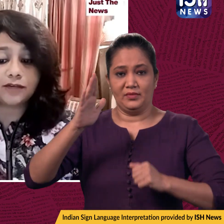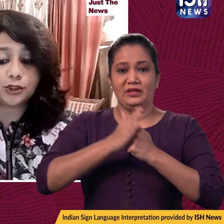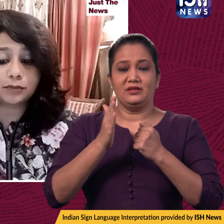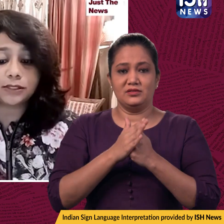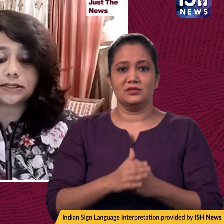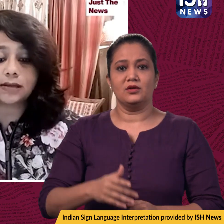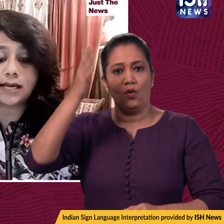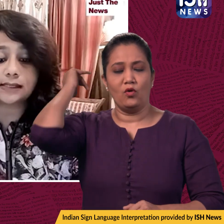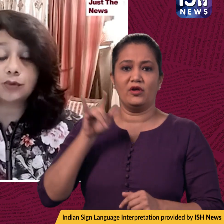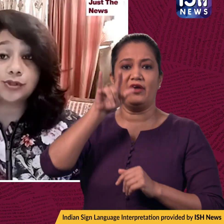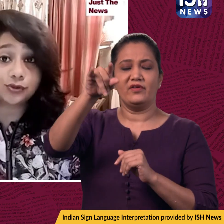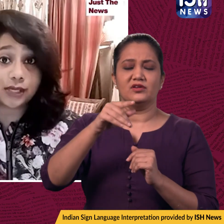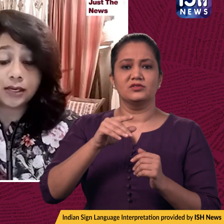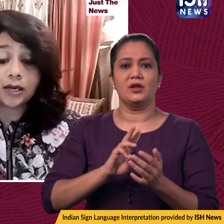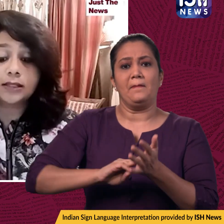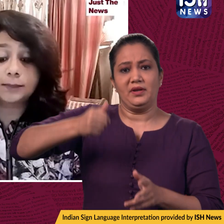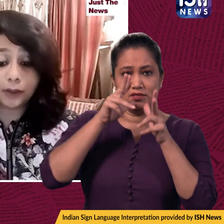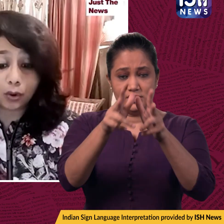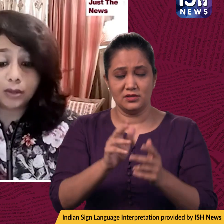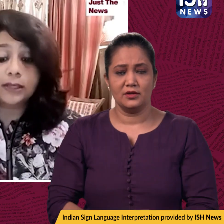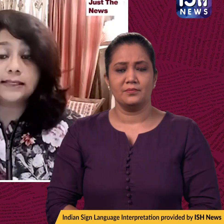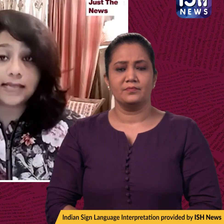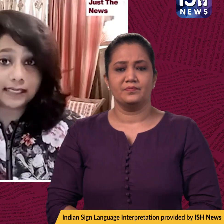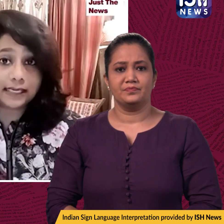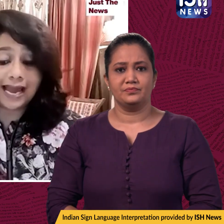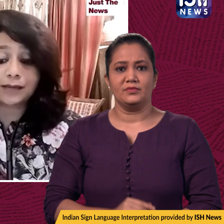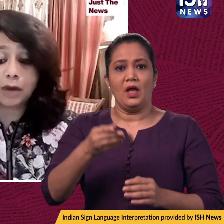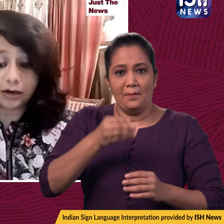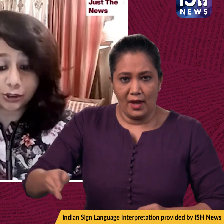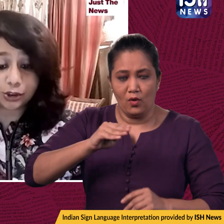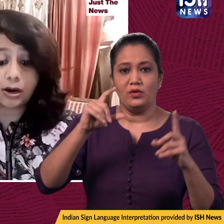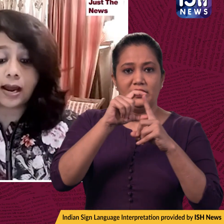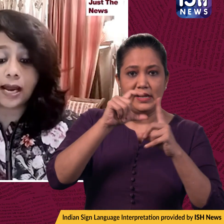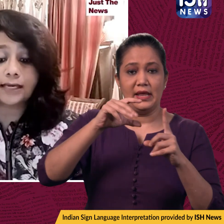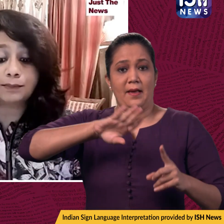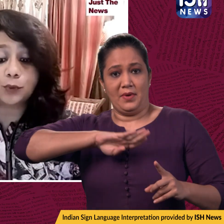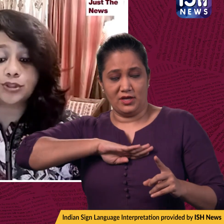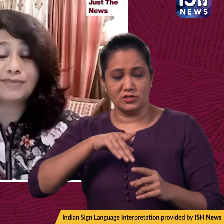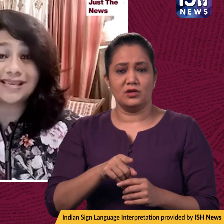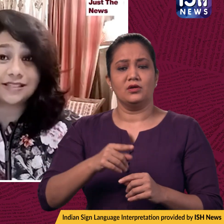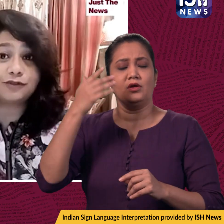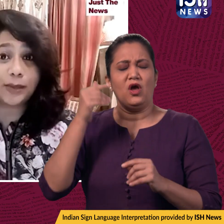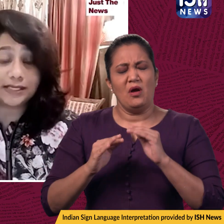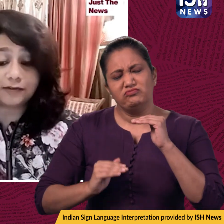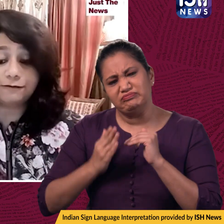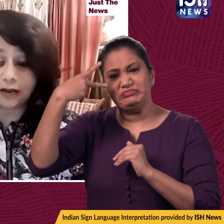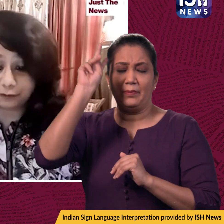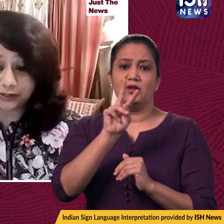former aviation minister has also said that Bengal, Delhi, and Maharashtra had imposed